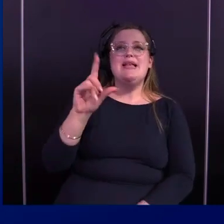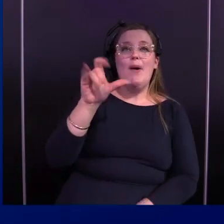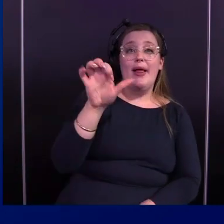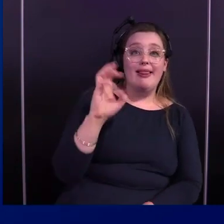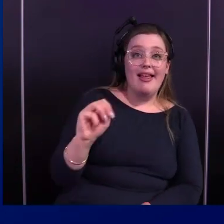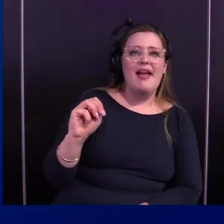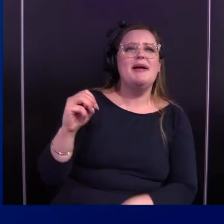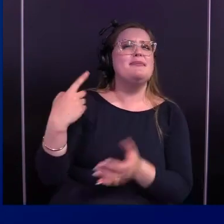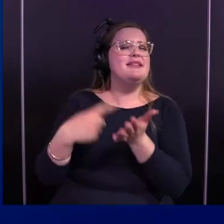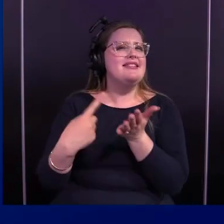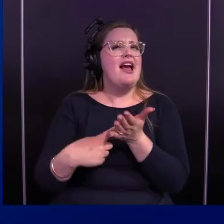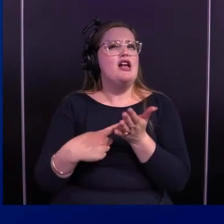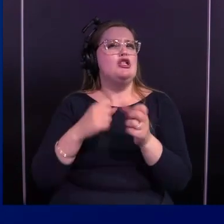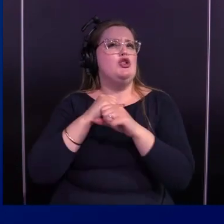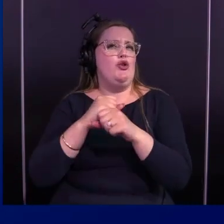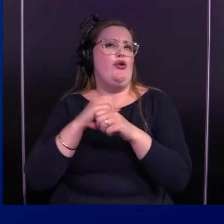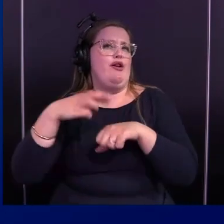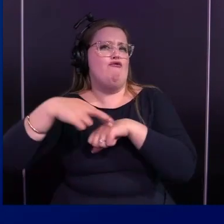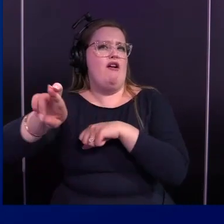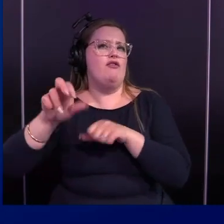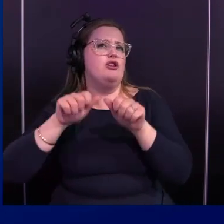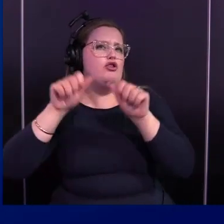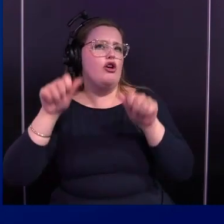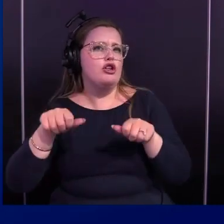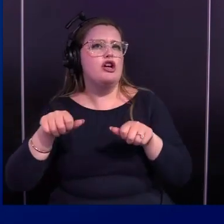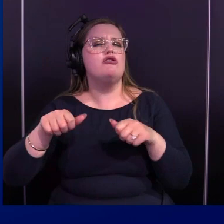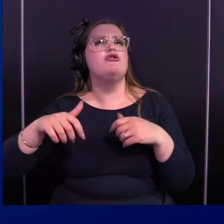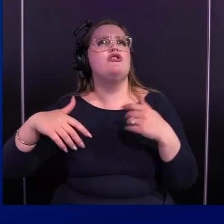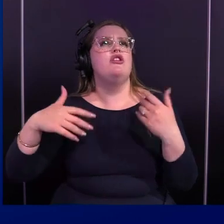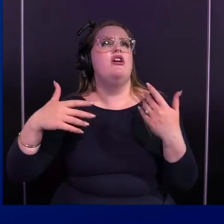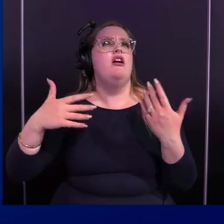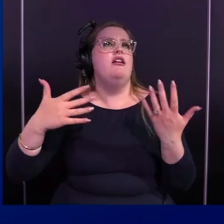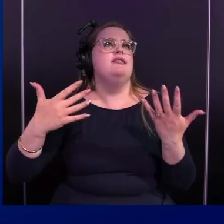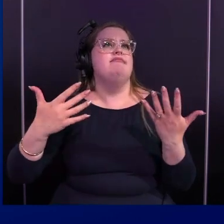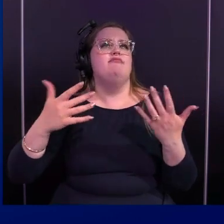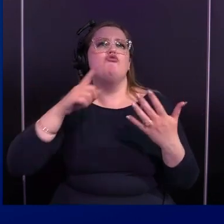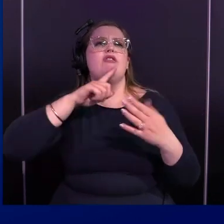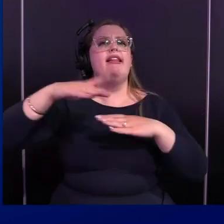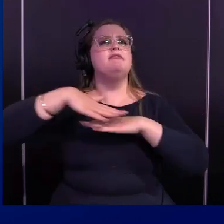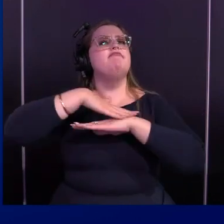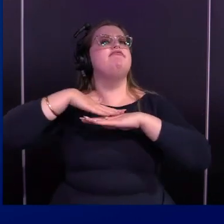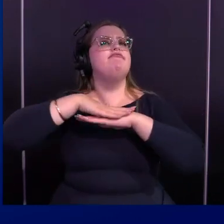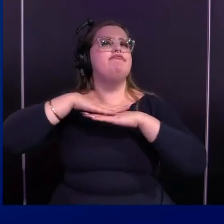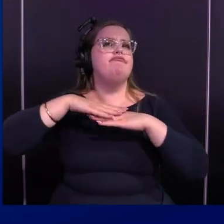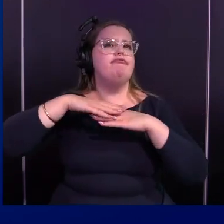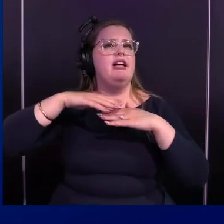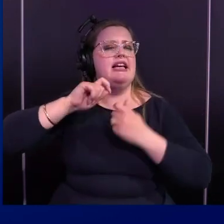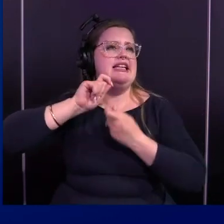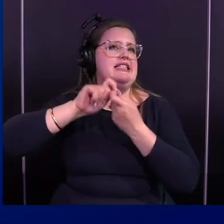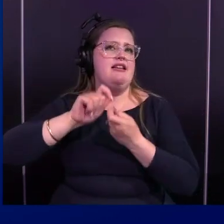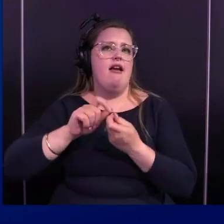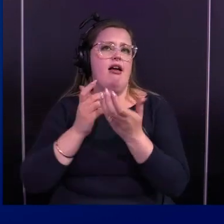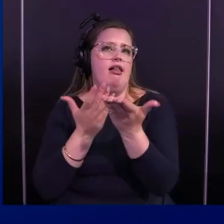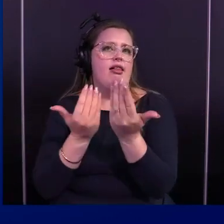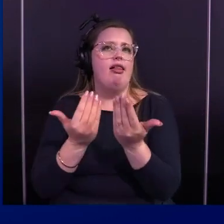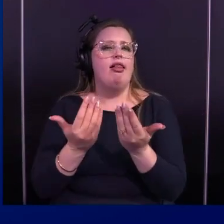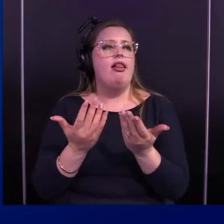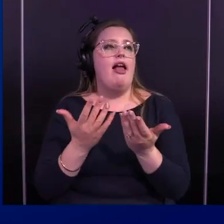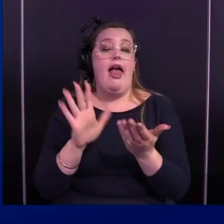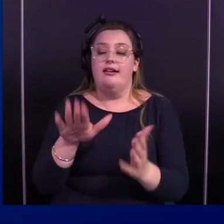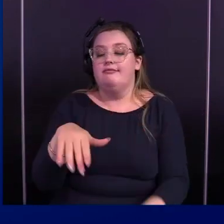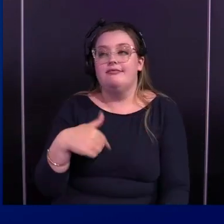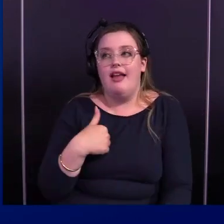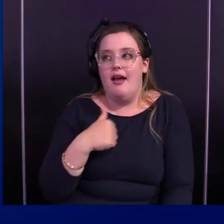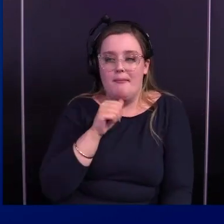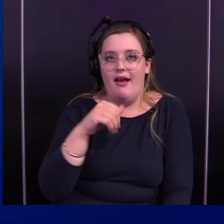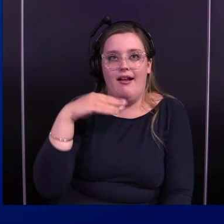the security reference architecture in a very high-level detail, and I'm not going to lie. I